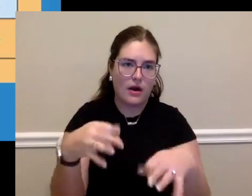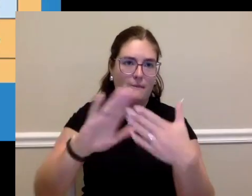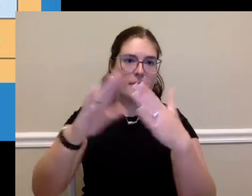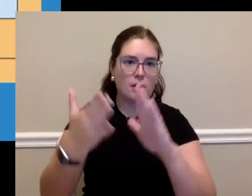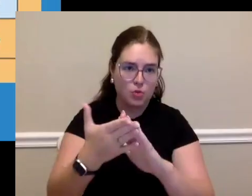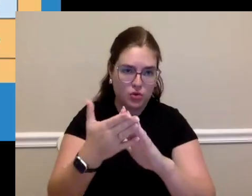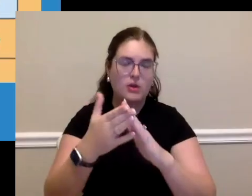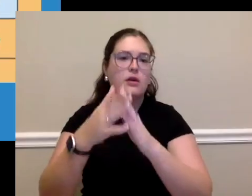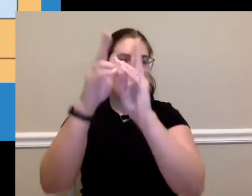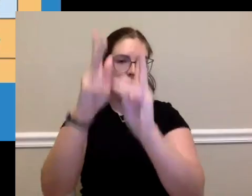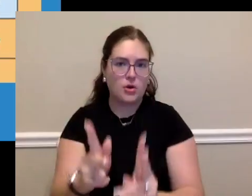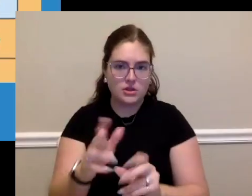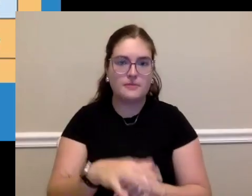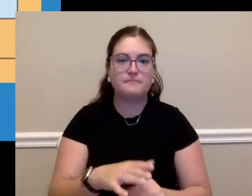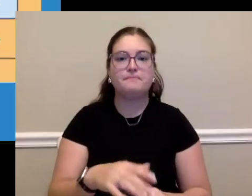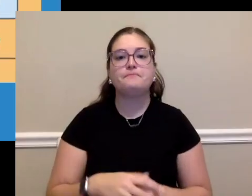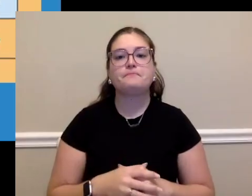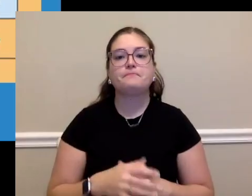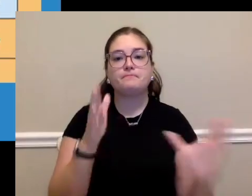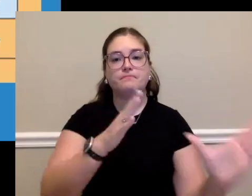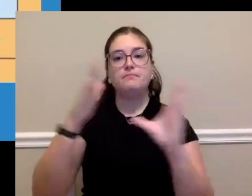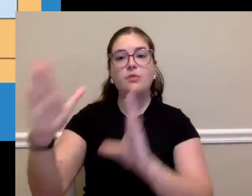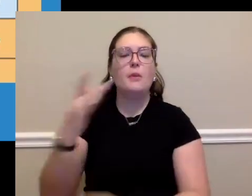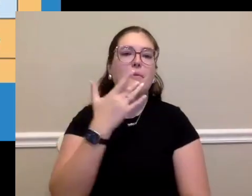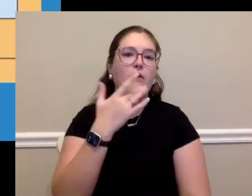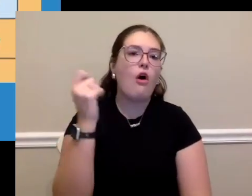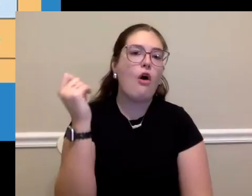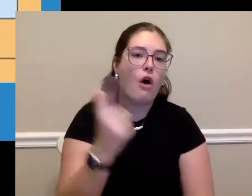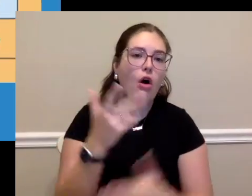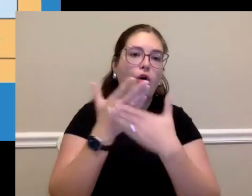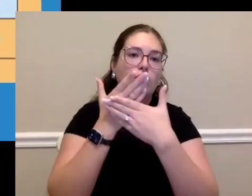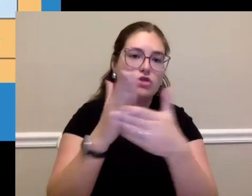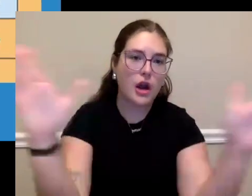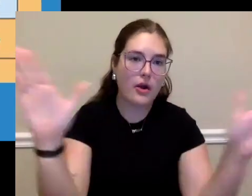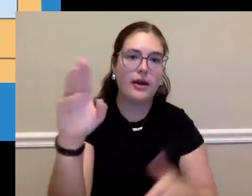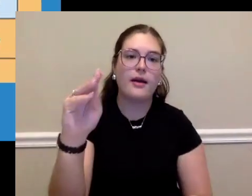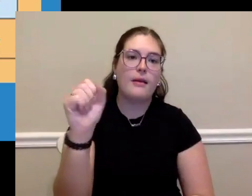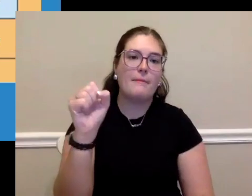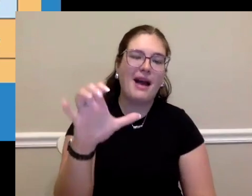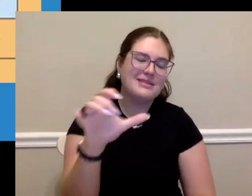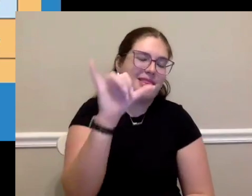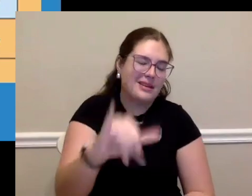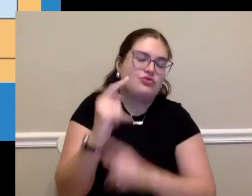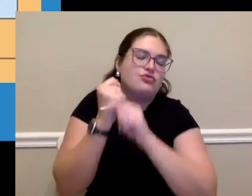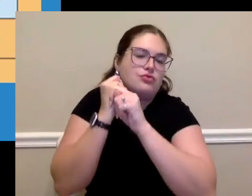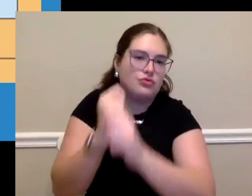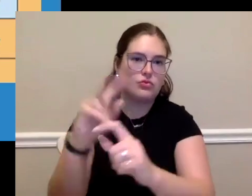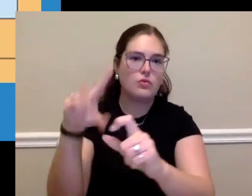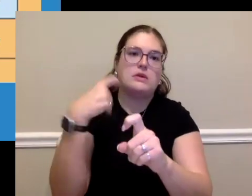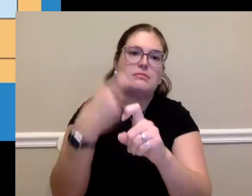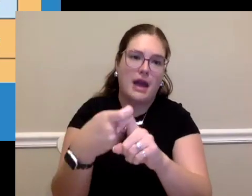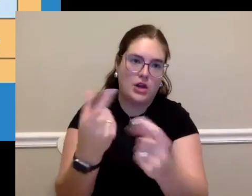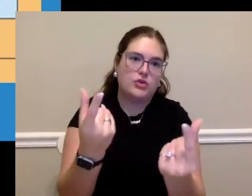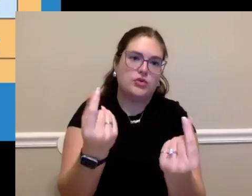of course, was for all terms to be in the generic masculine. This is the traditional Spanish version, right?